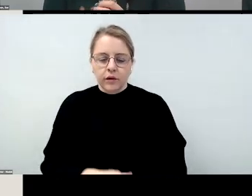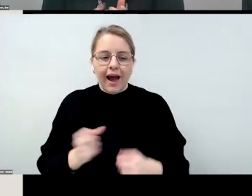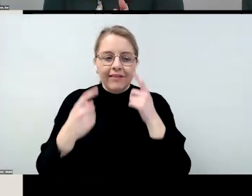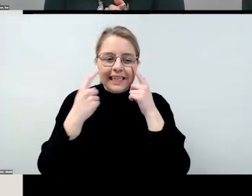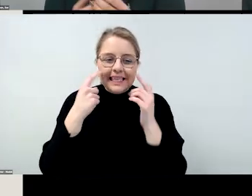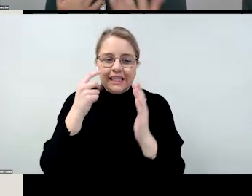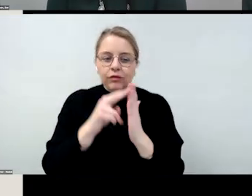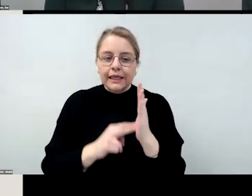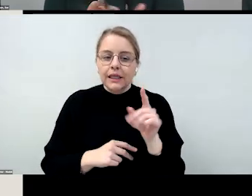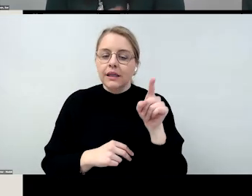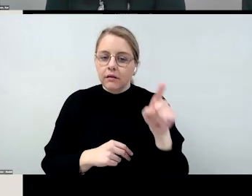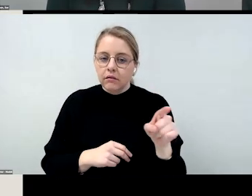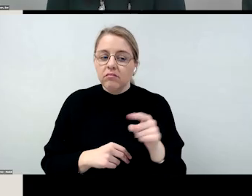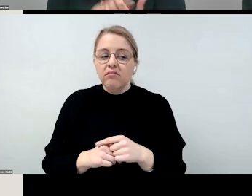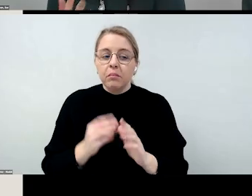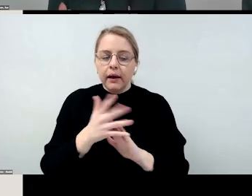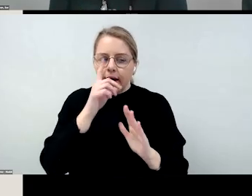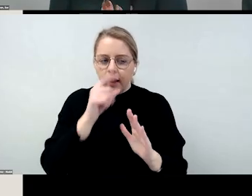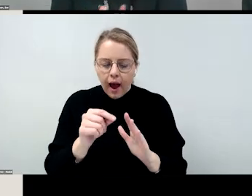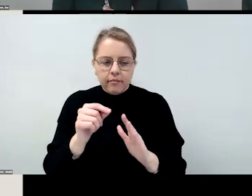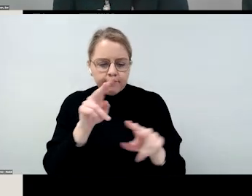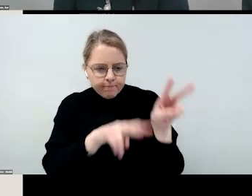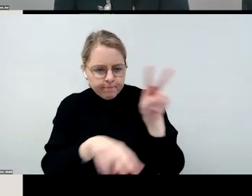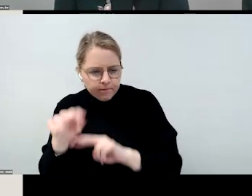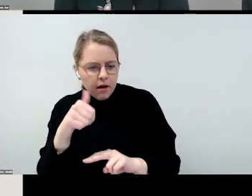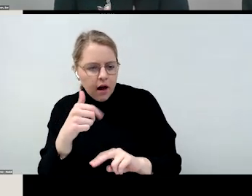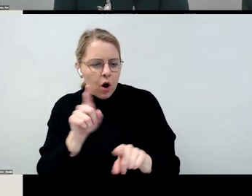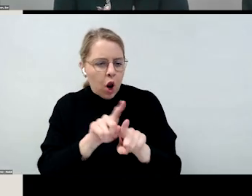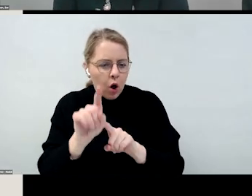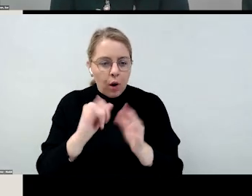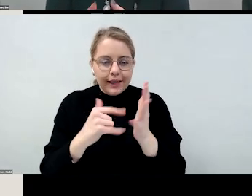to understand things like contraceptive options or STD screening.